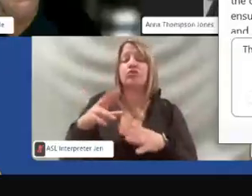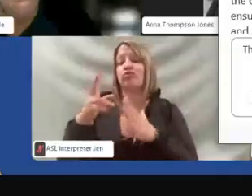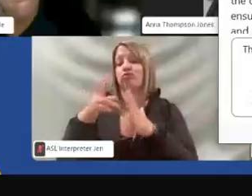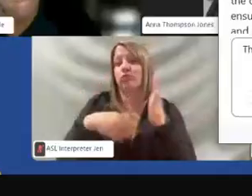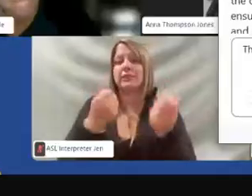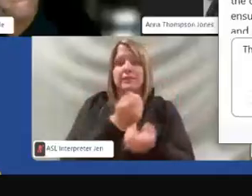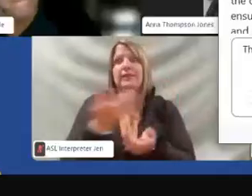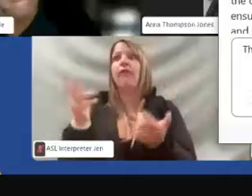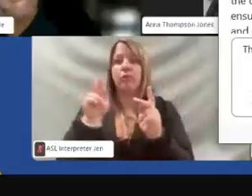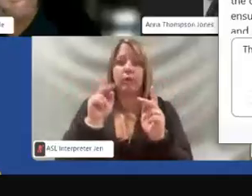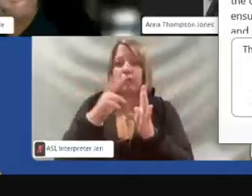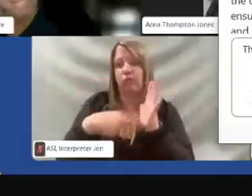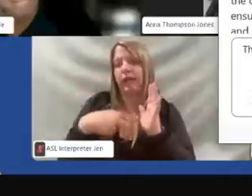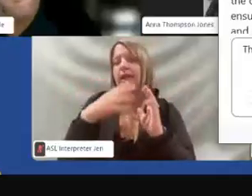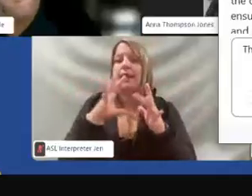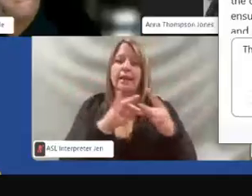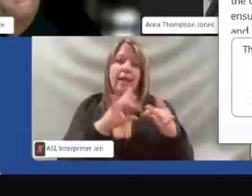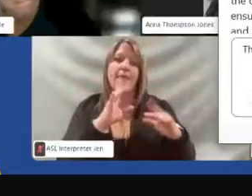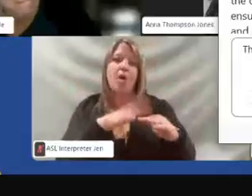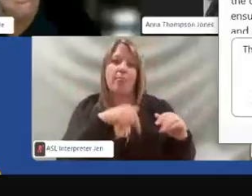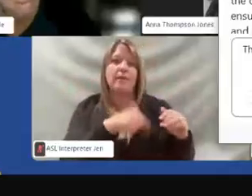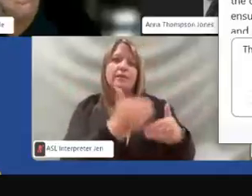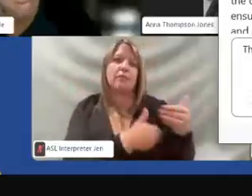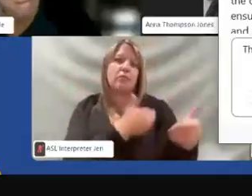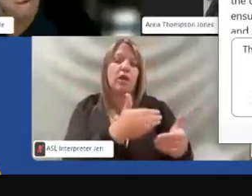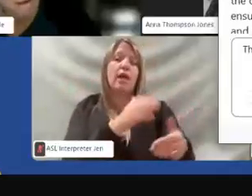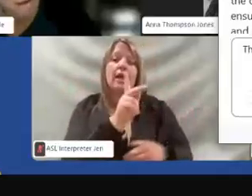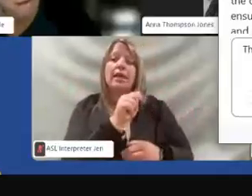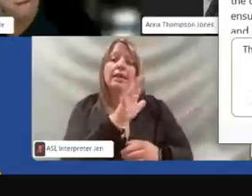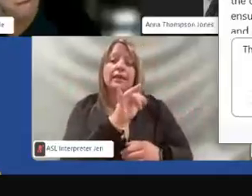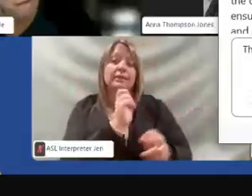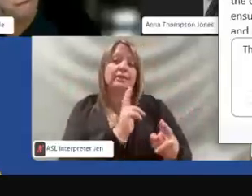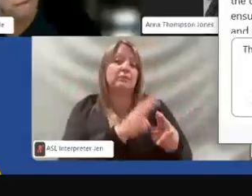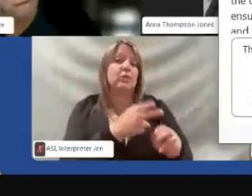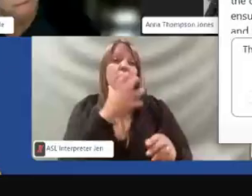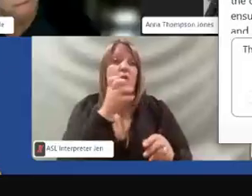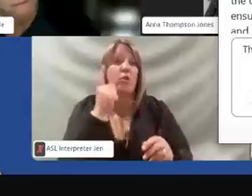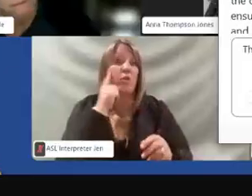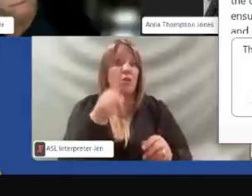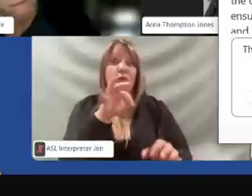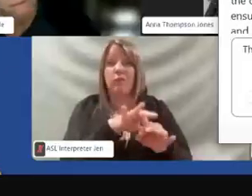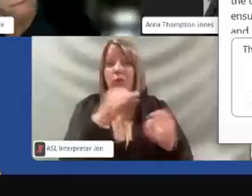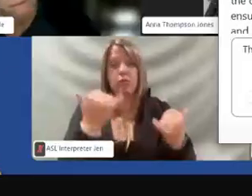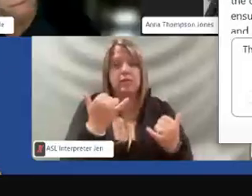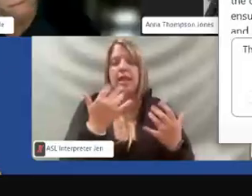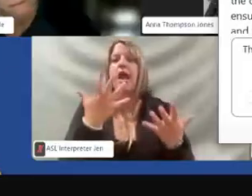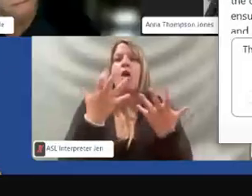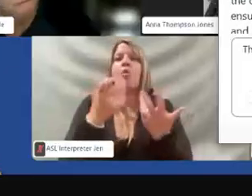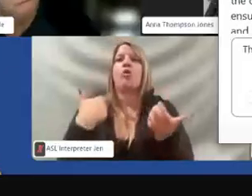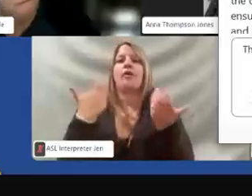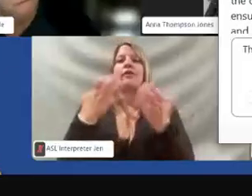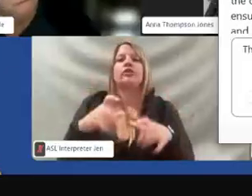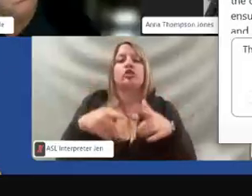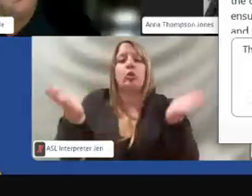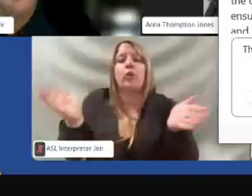look at this and comment on this process. And as Casey said, we don't expect folks to vote today. We just want to have a chance to